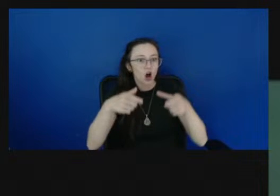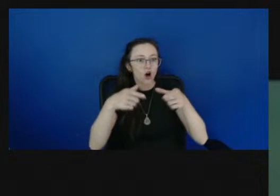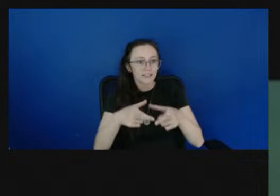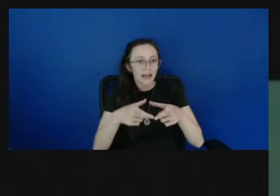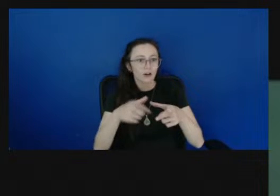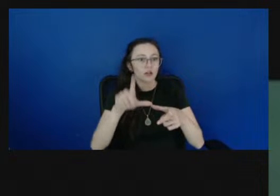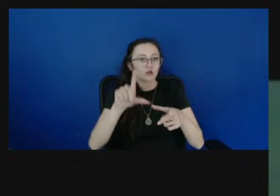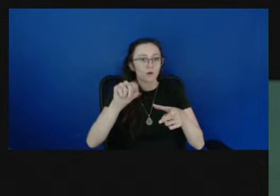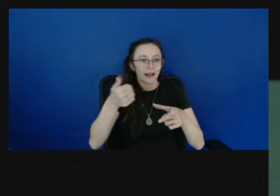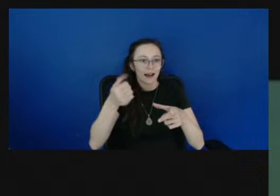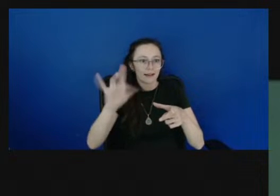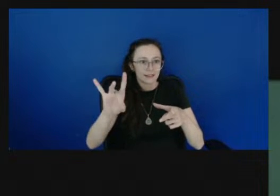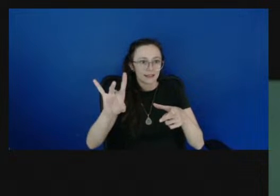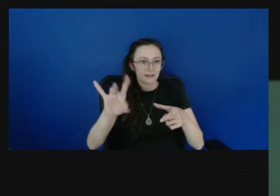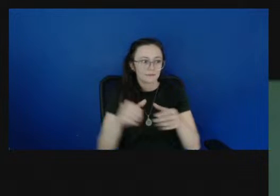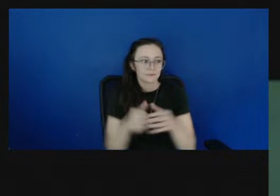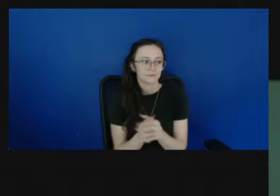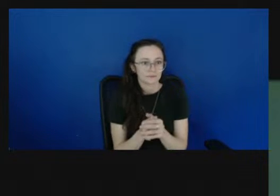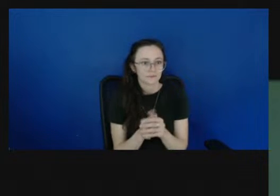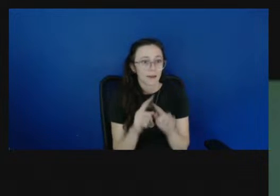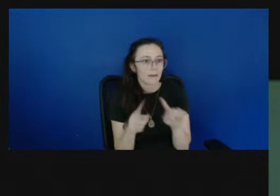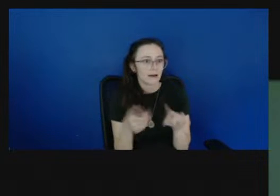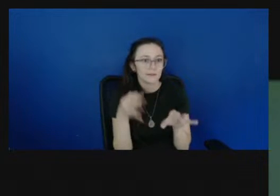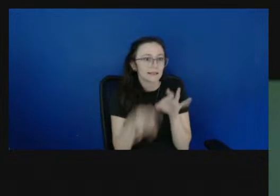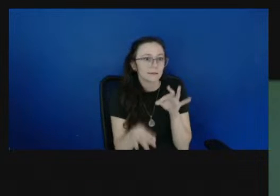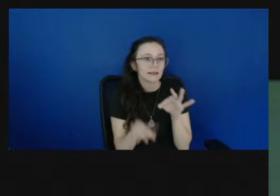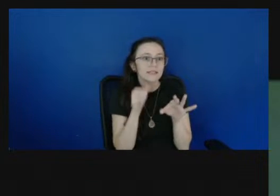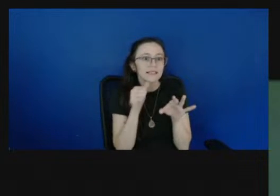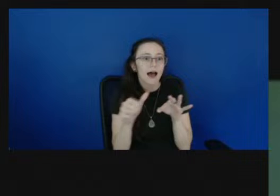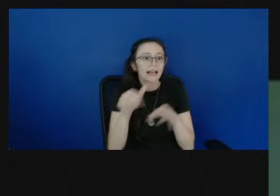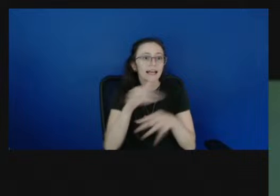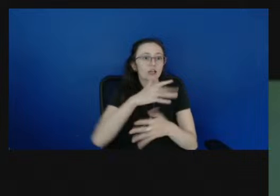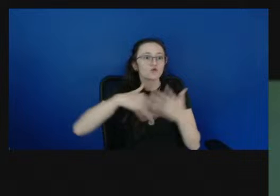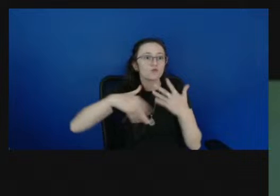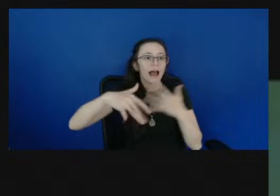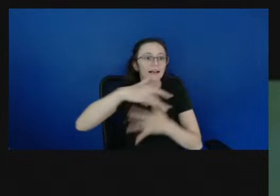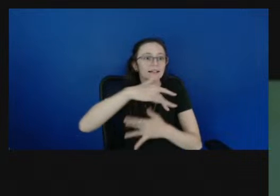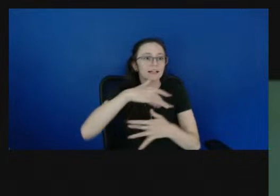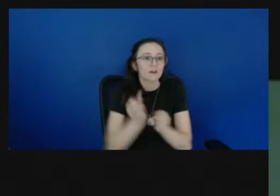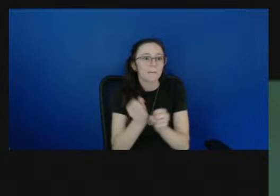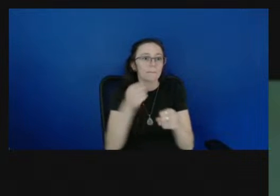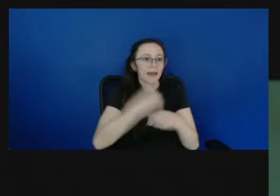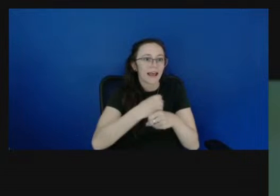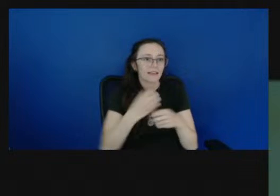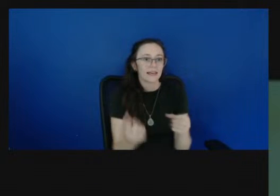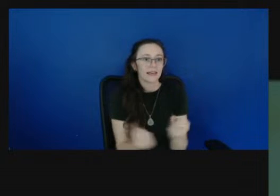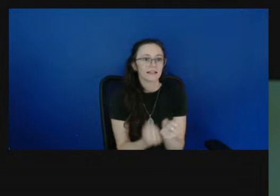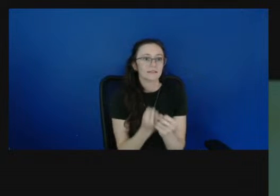2018, but it simply wasn't interacting to create the explosions.